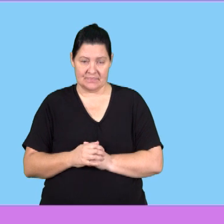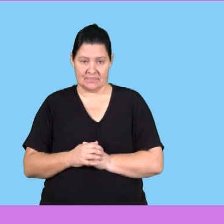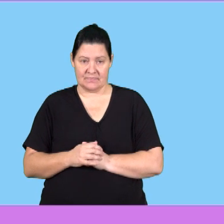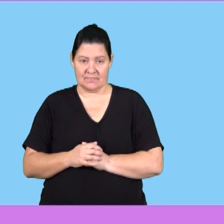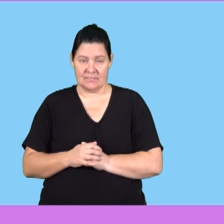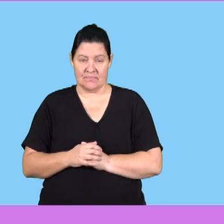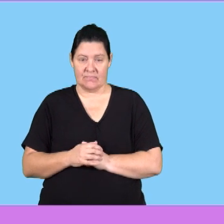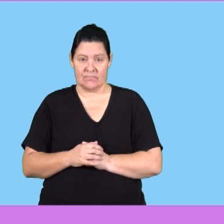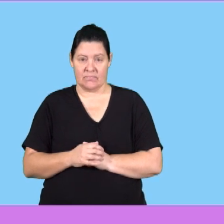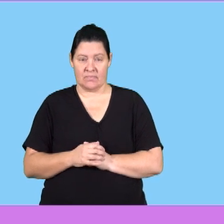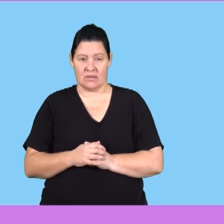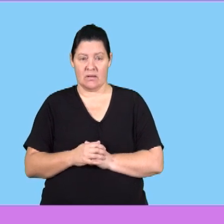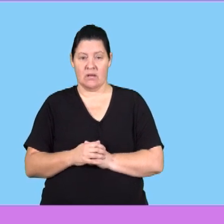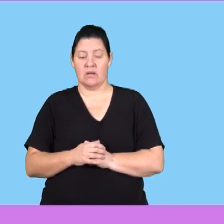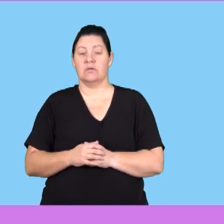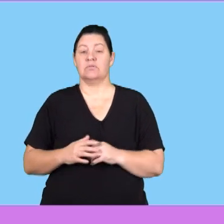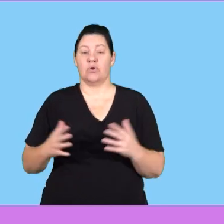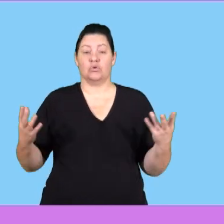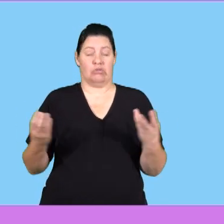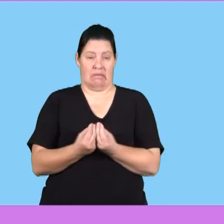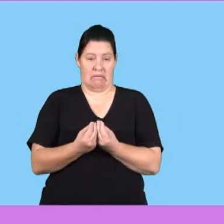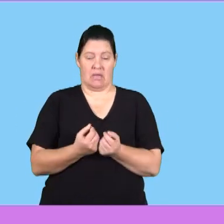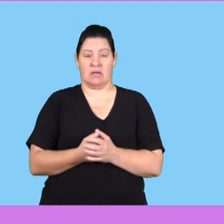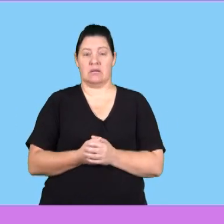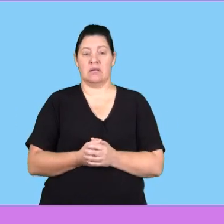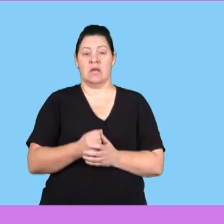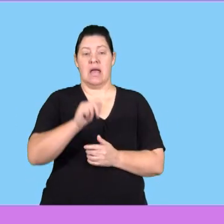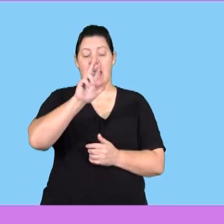65 liters. So we can multiply together.